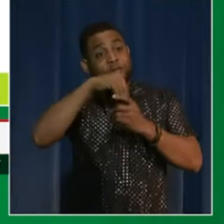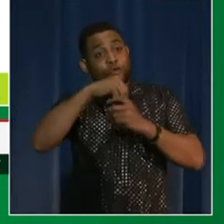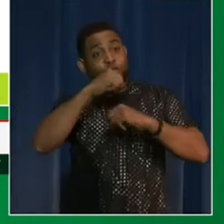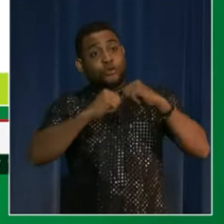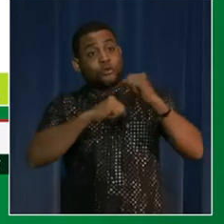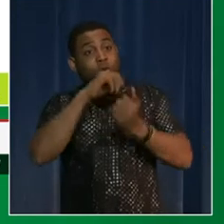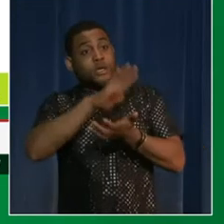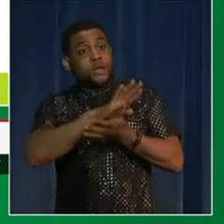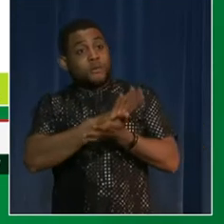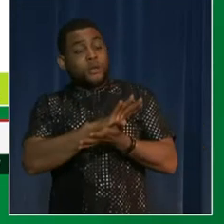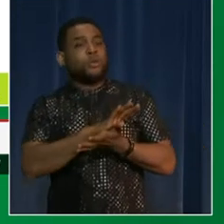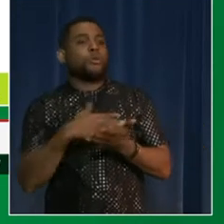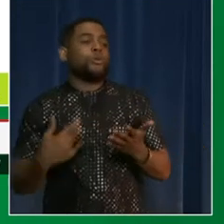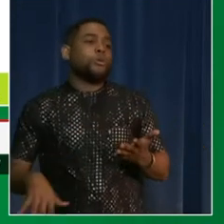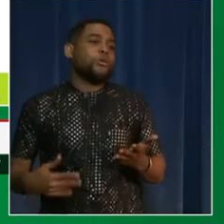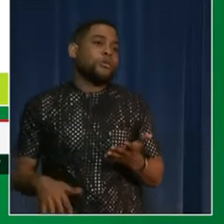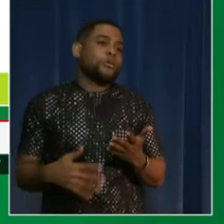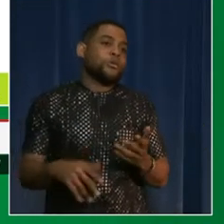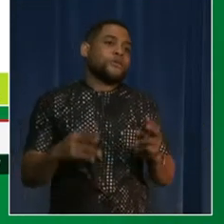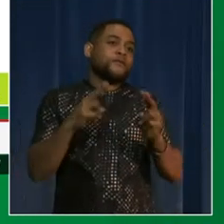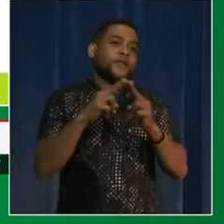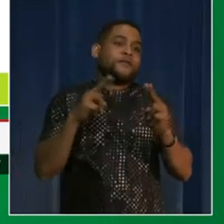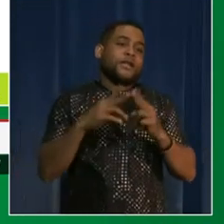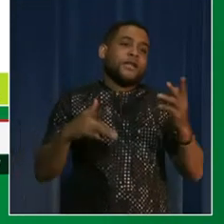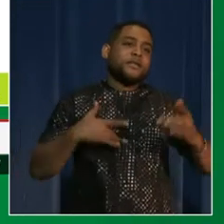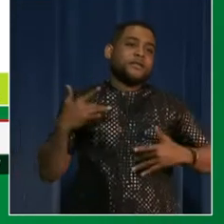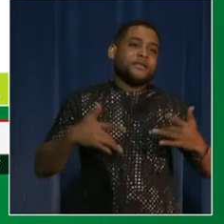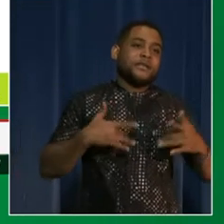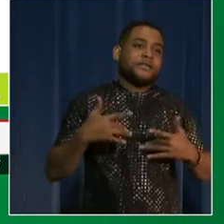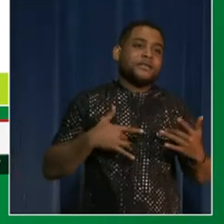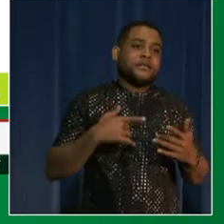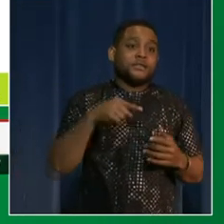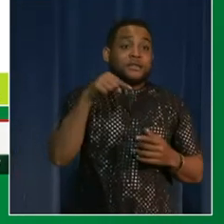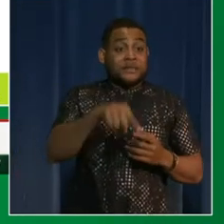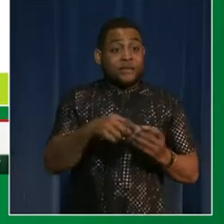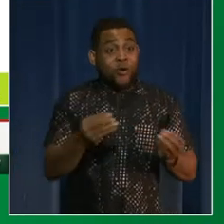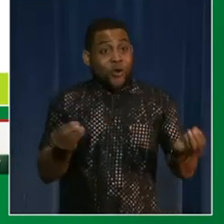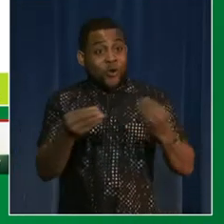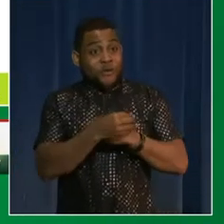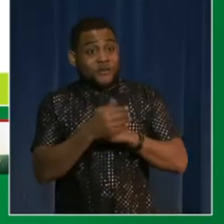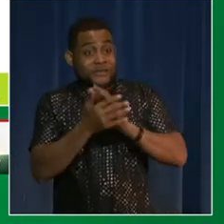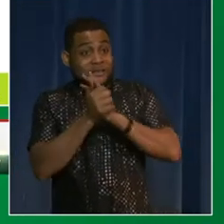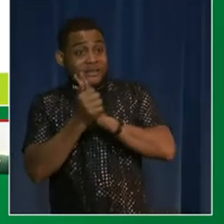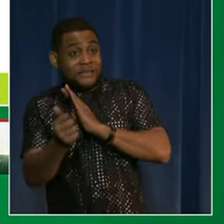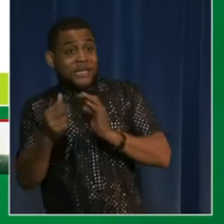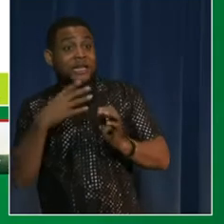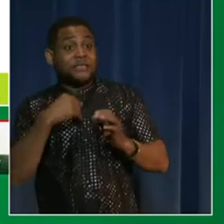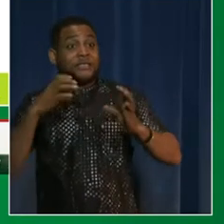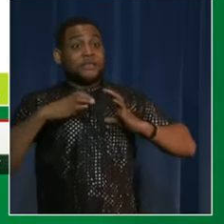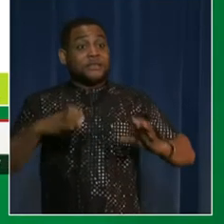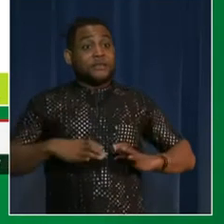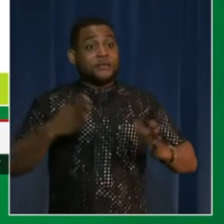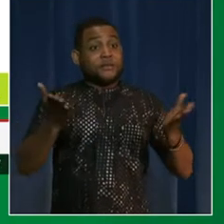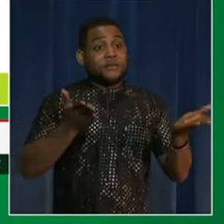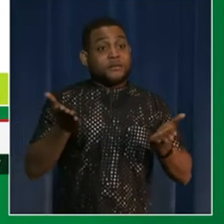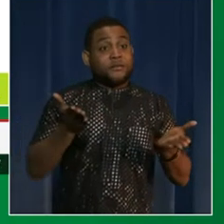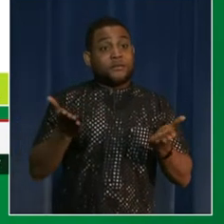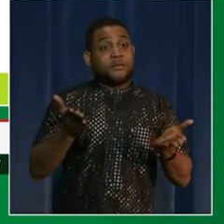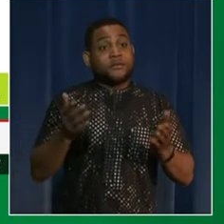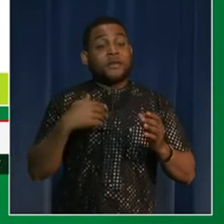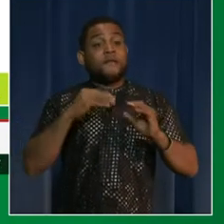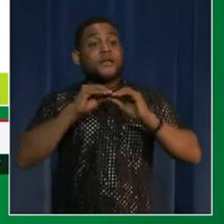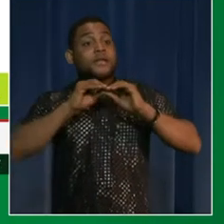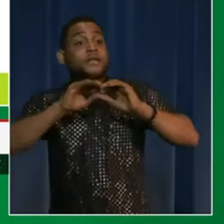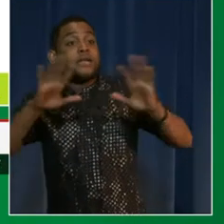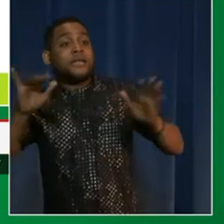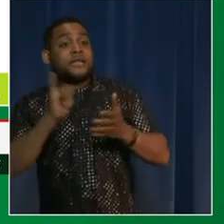super, super excited of what I call the Office of Talent and Client Services, because I am super clear that DC residents are